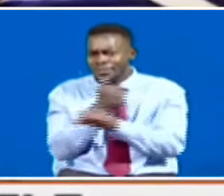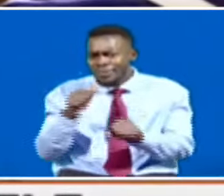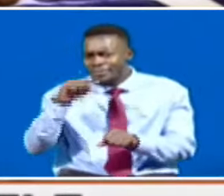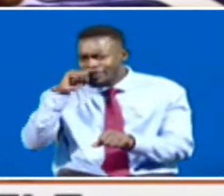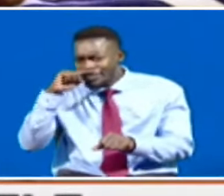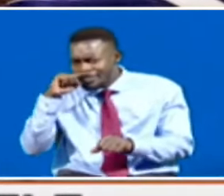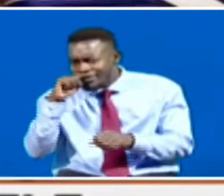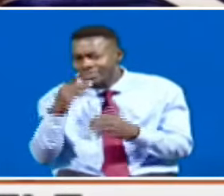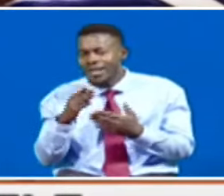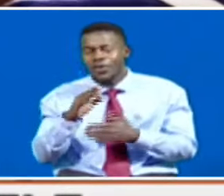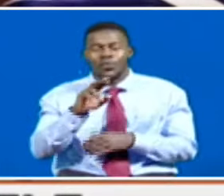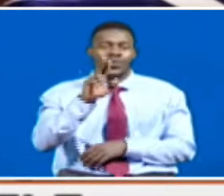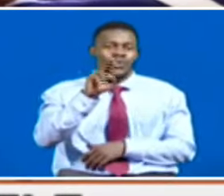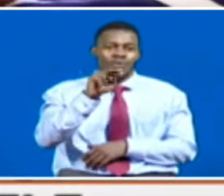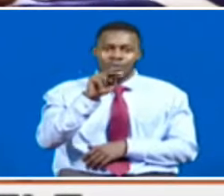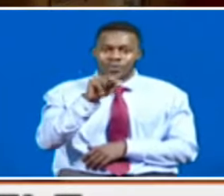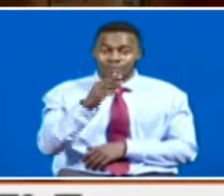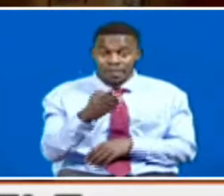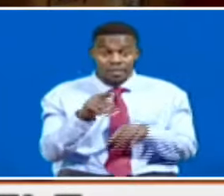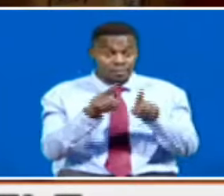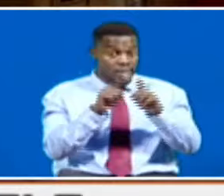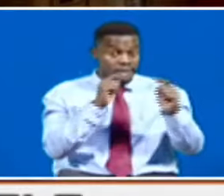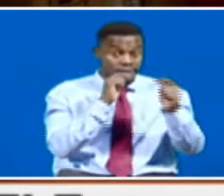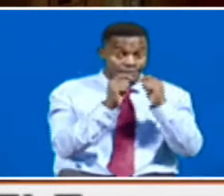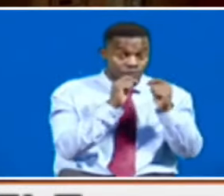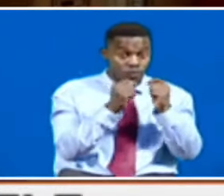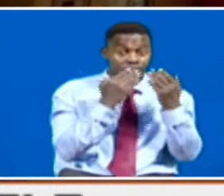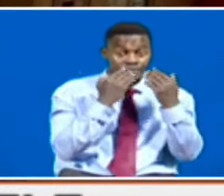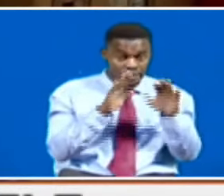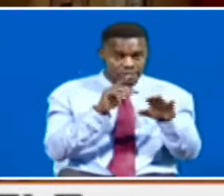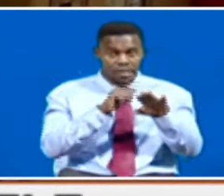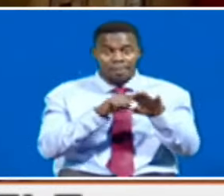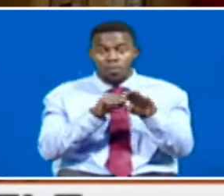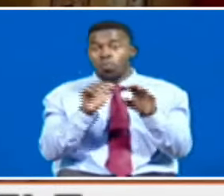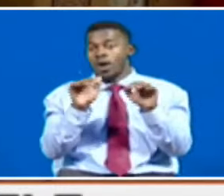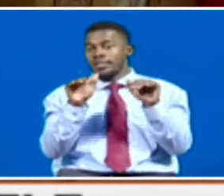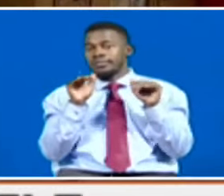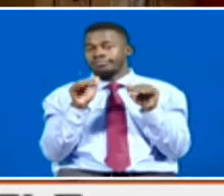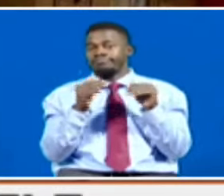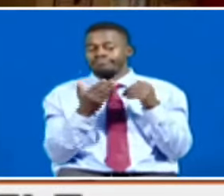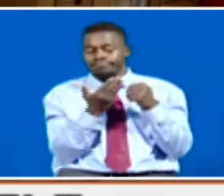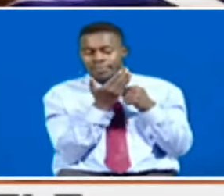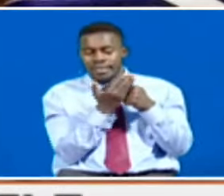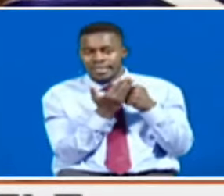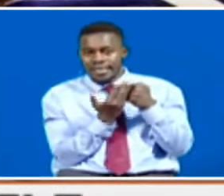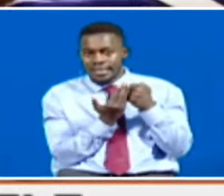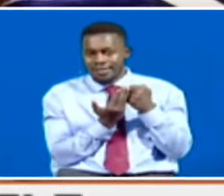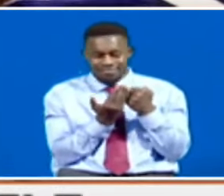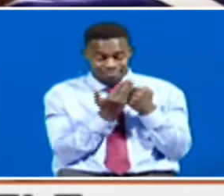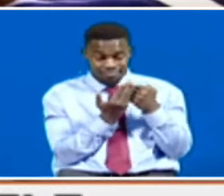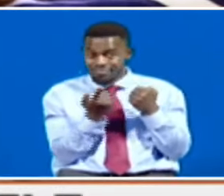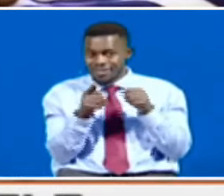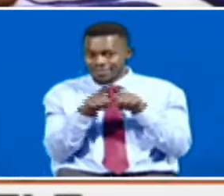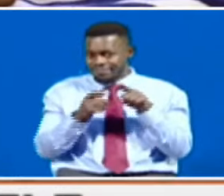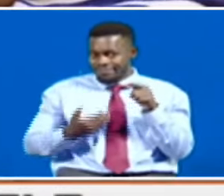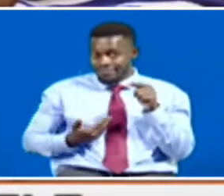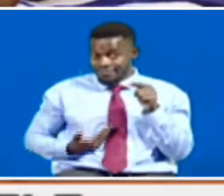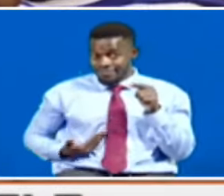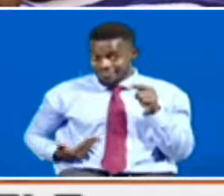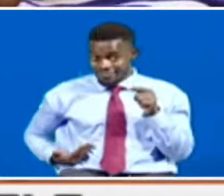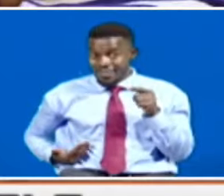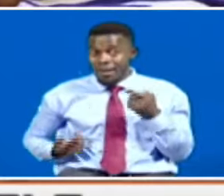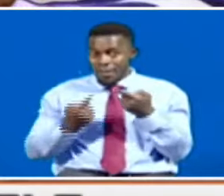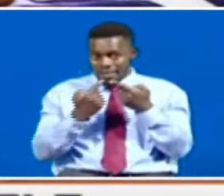We also spoke to him as he was awaiting his surgery. He hoped to be able to live a full and productive life